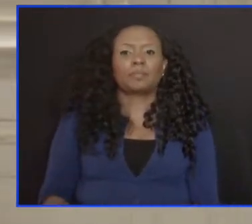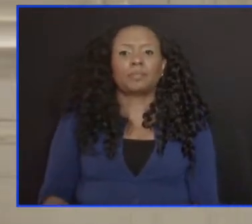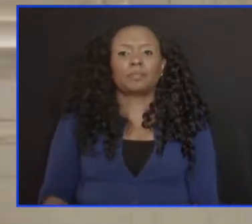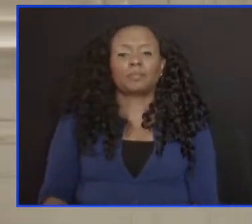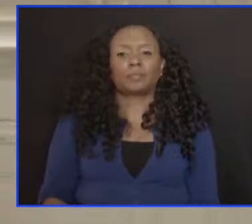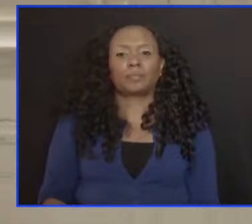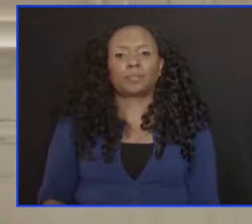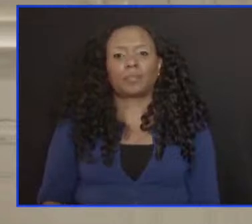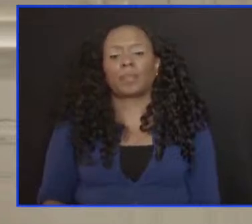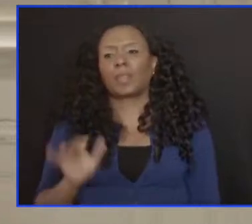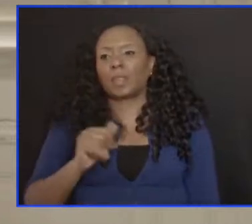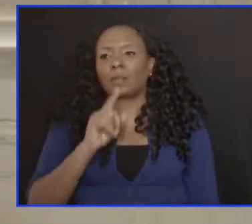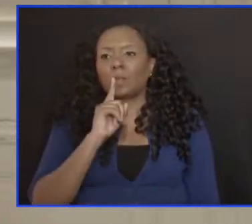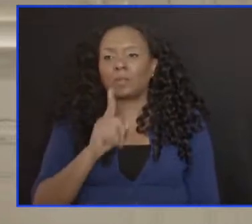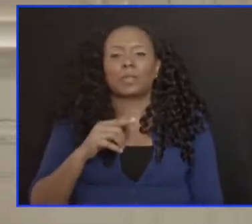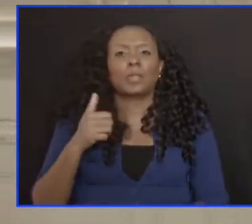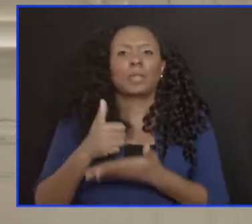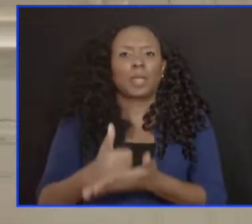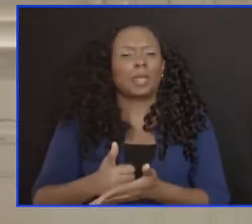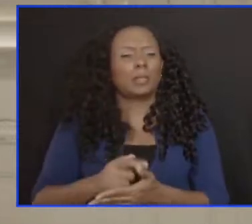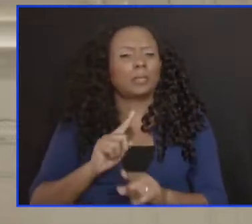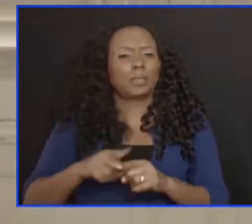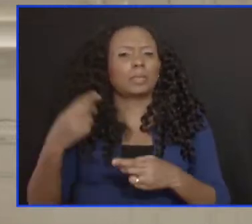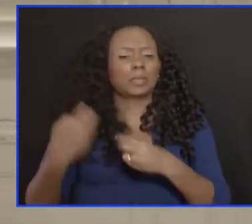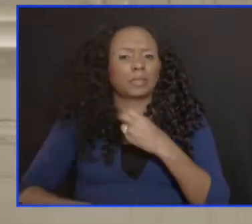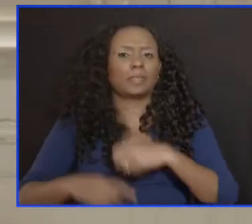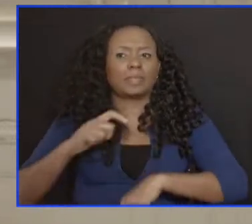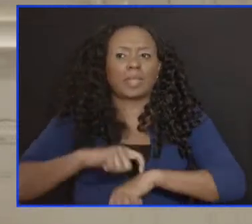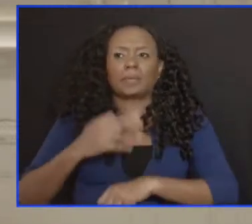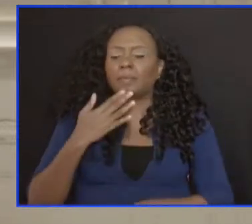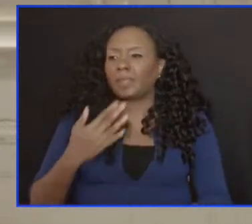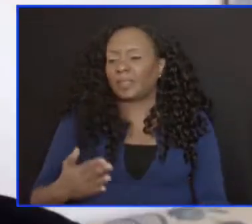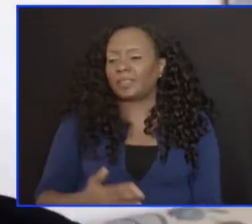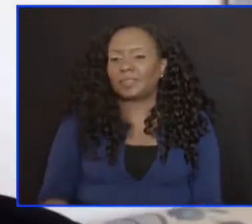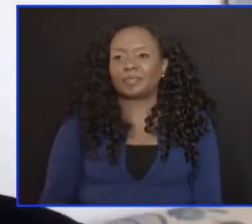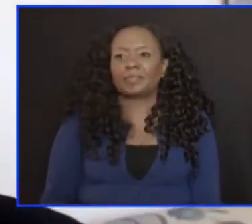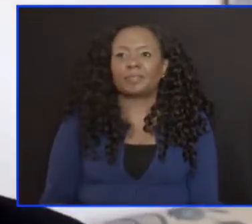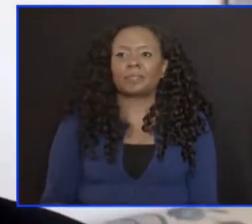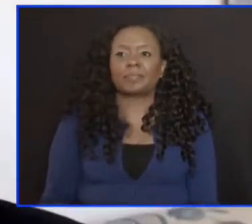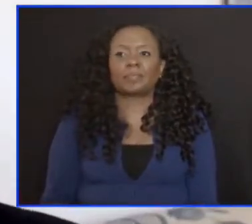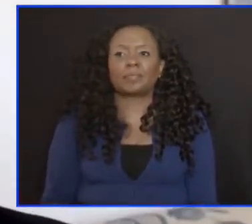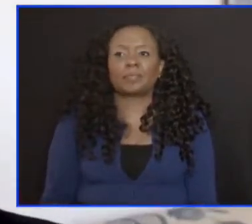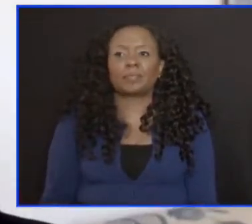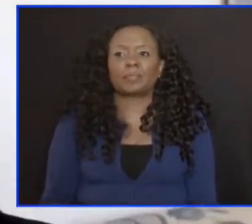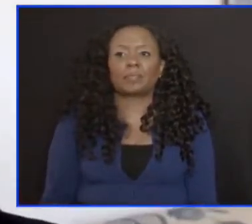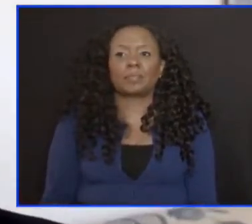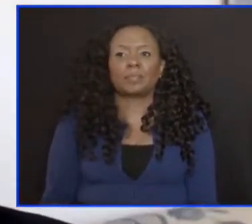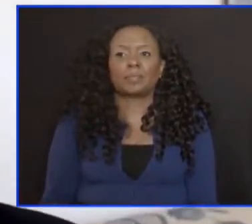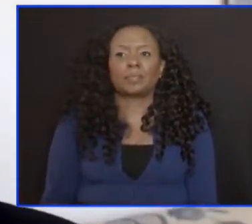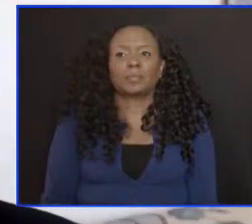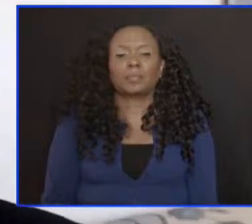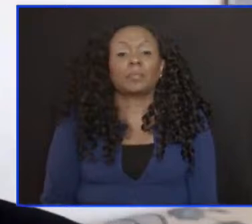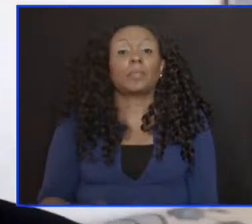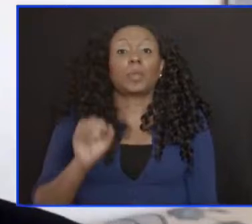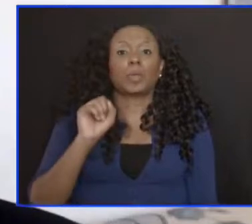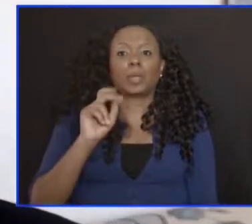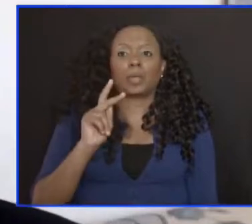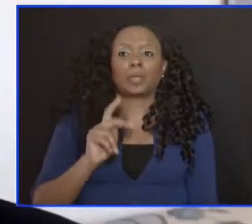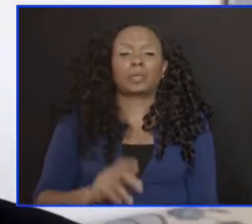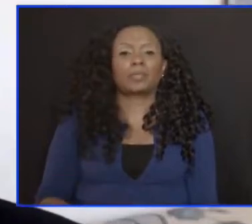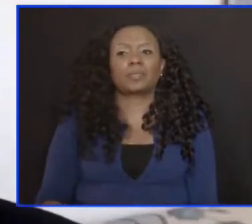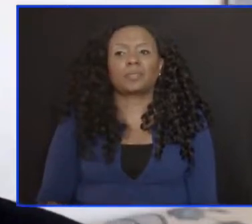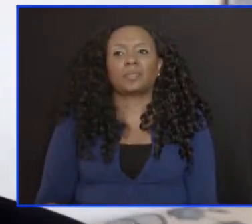really encourage at the facility in these really difficult times. Thanks, David. Thank you. And coming back to the question